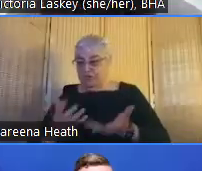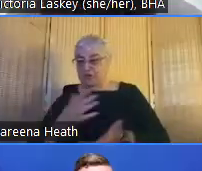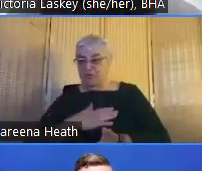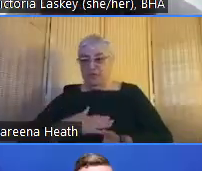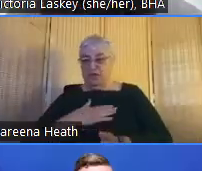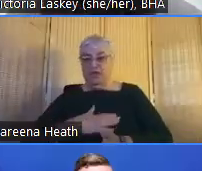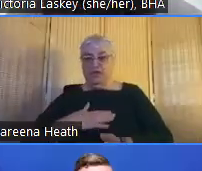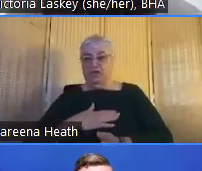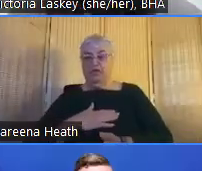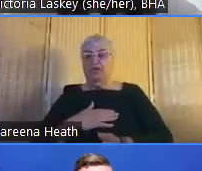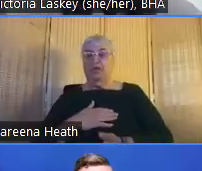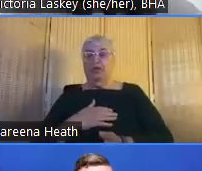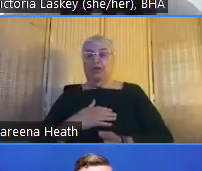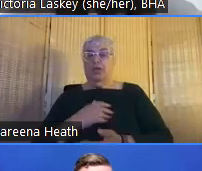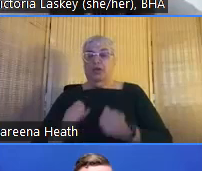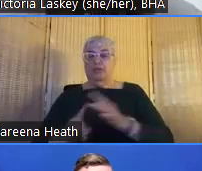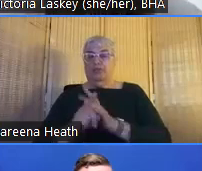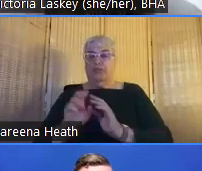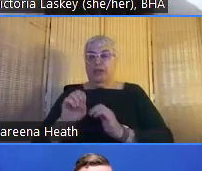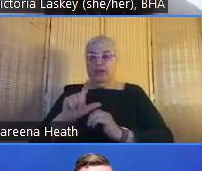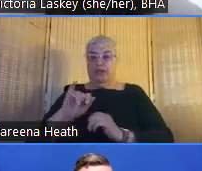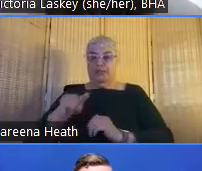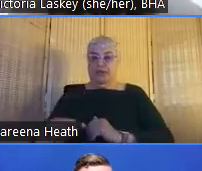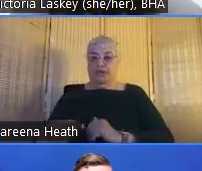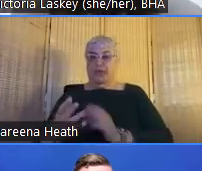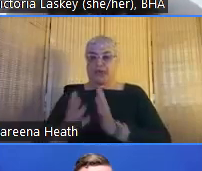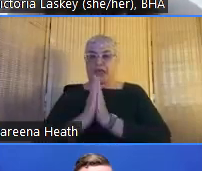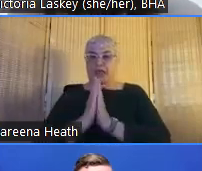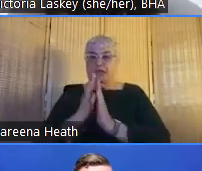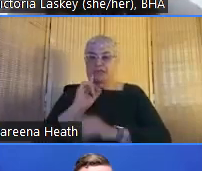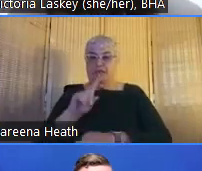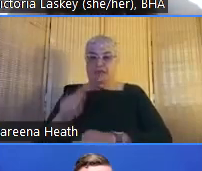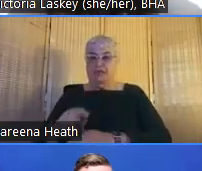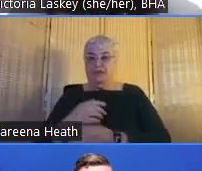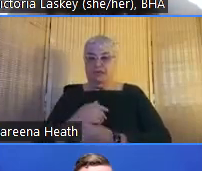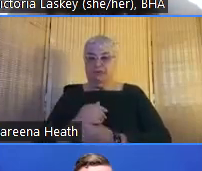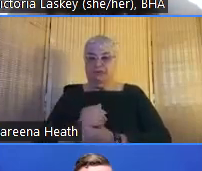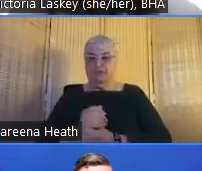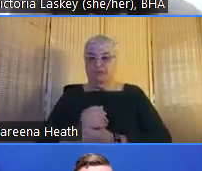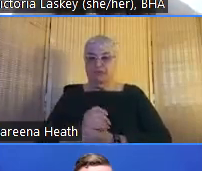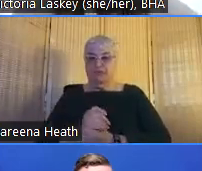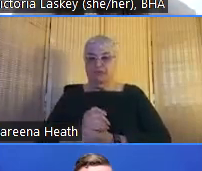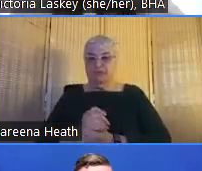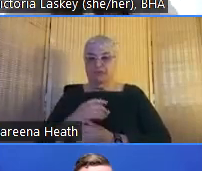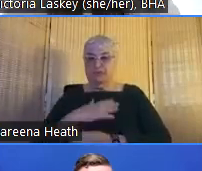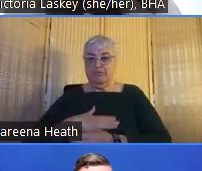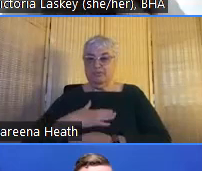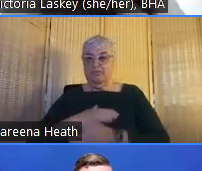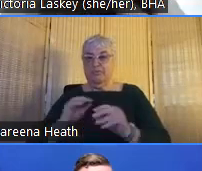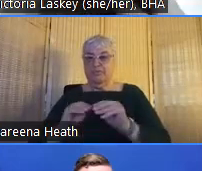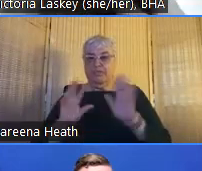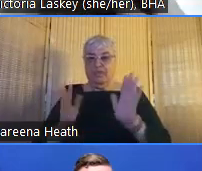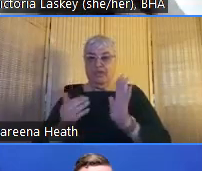free to come. Oh, I see Elizabeth has taken me up on that. What do you got? Yes, could you just clarify